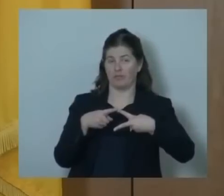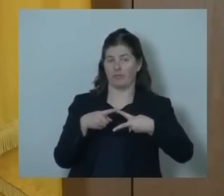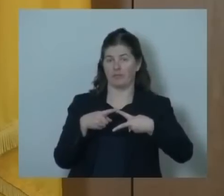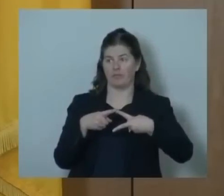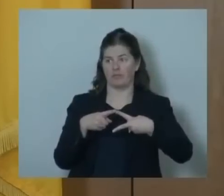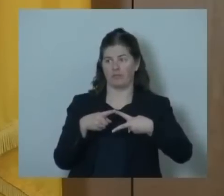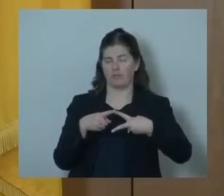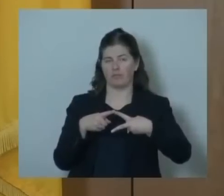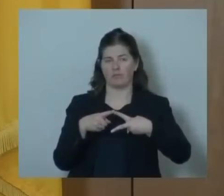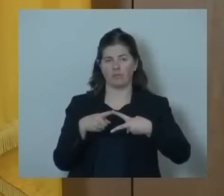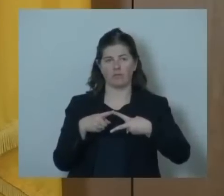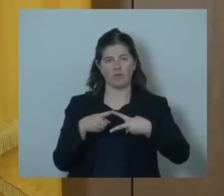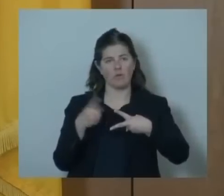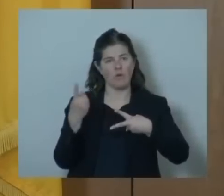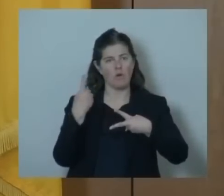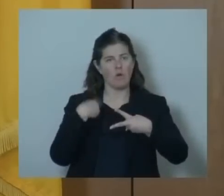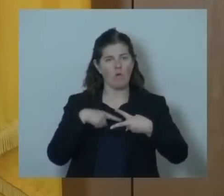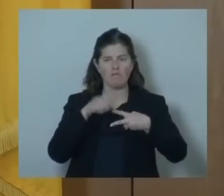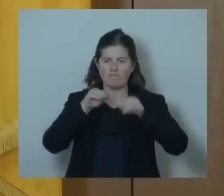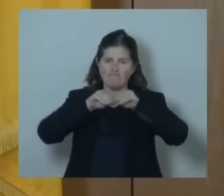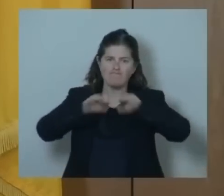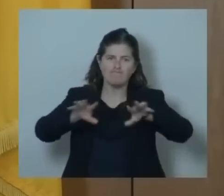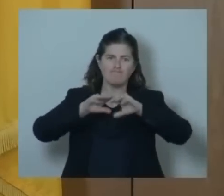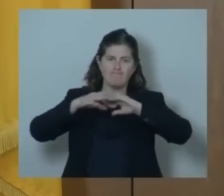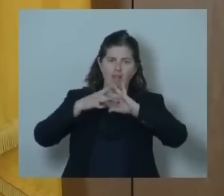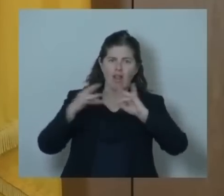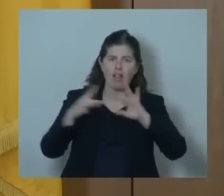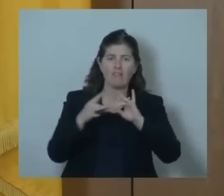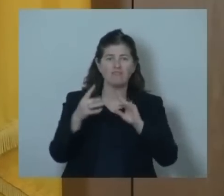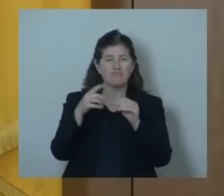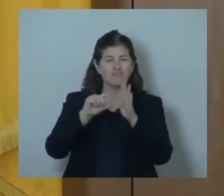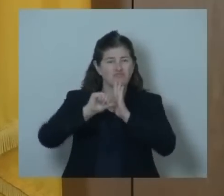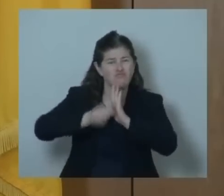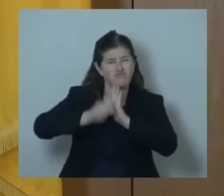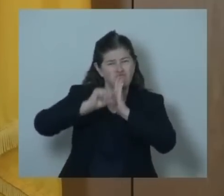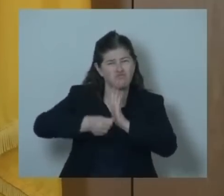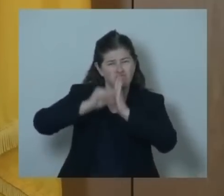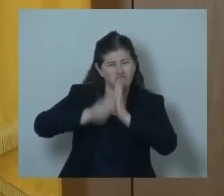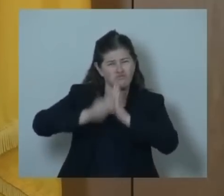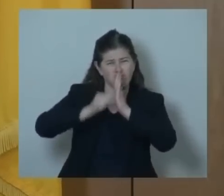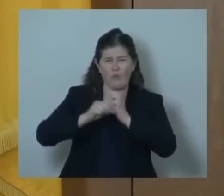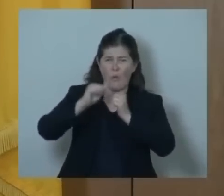we've been pounding these messages. Wash your hands.